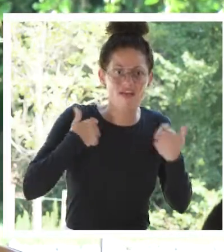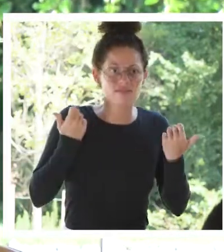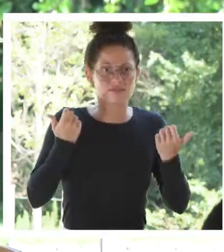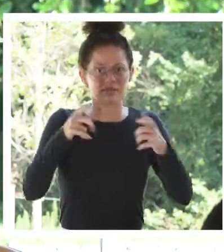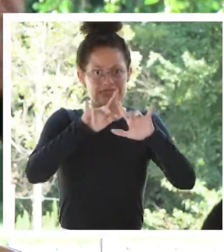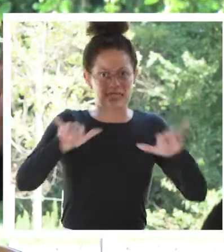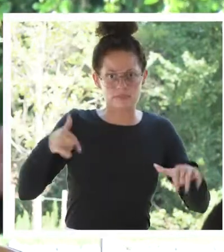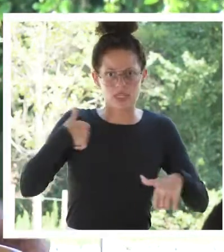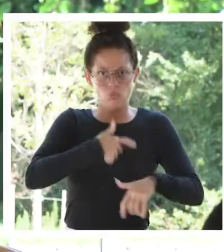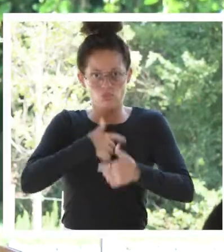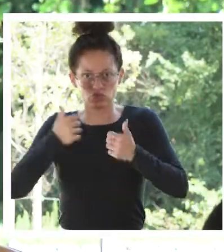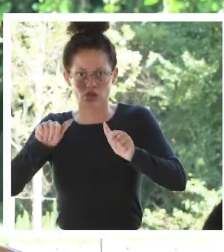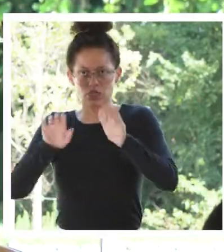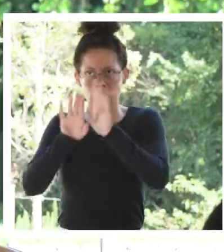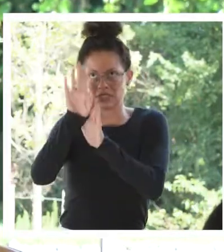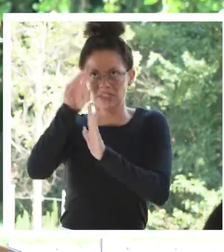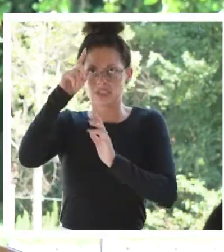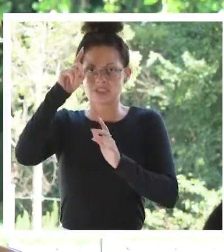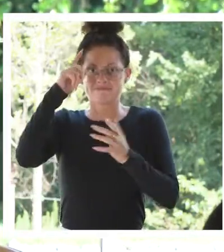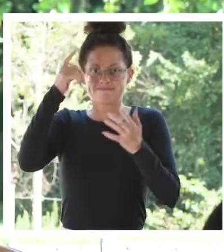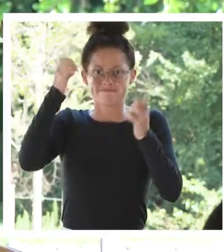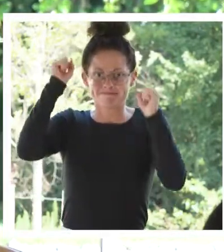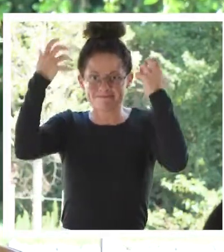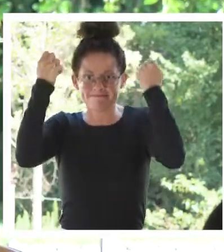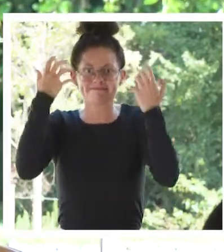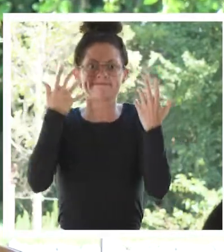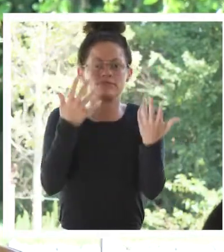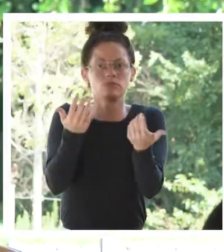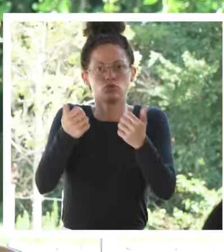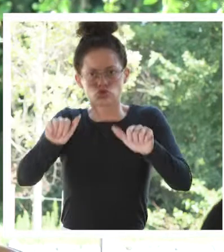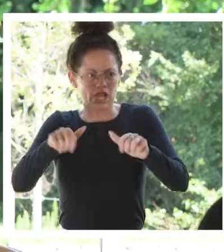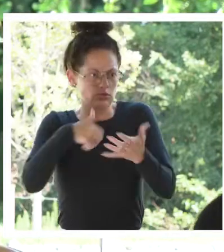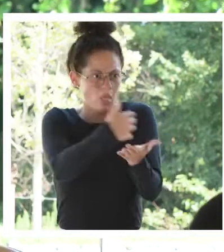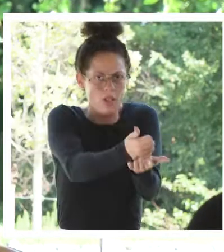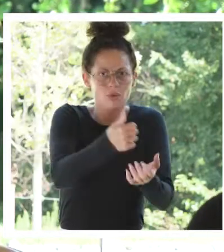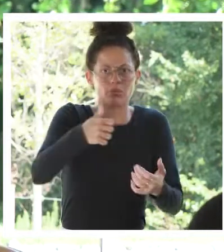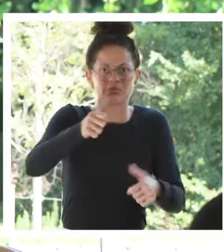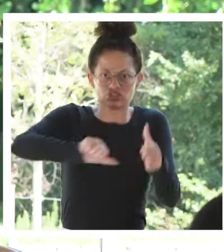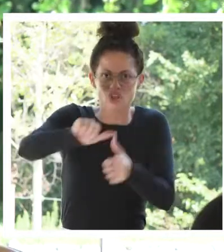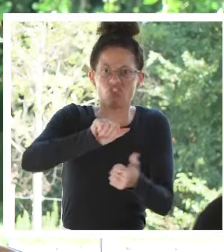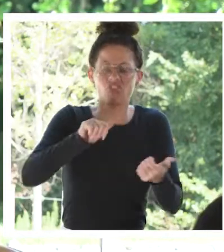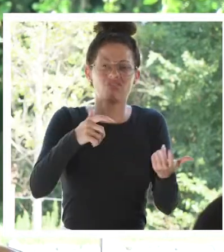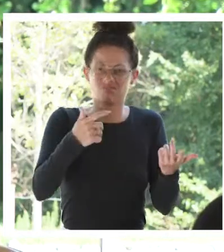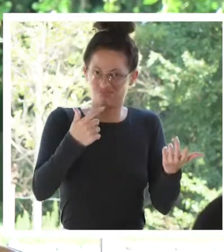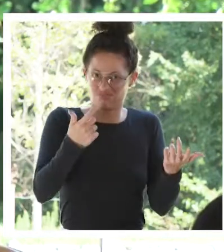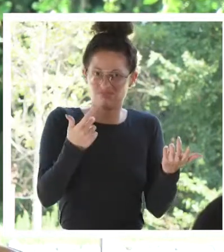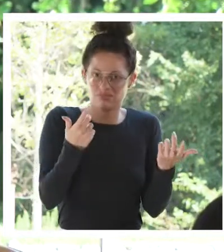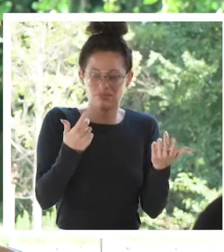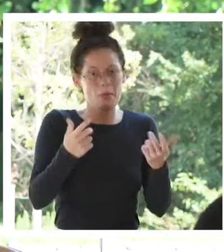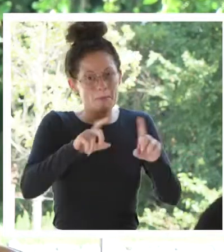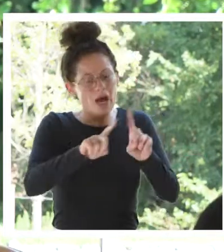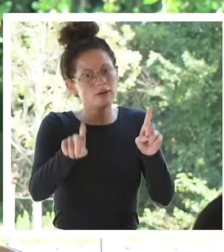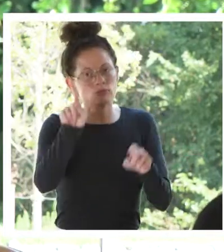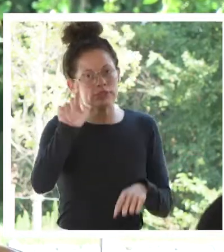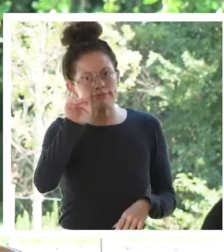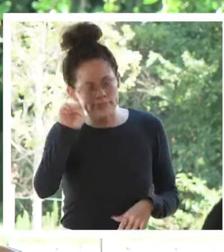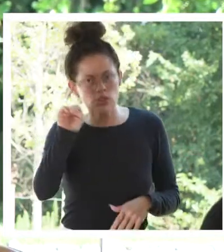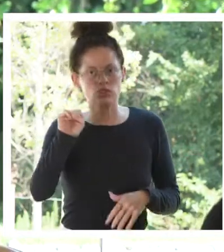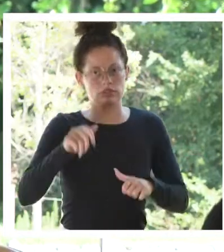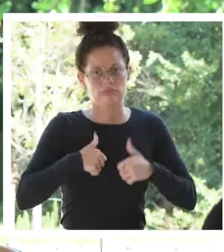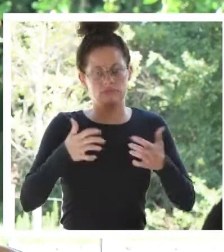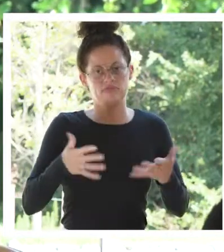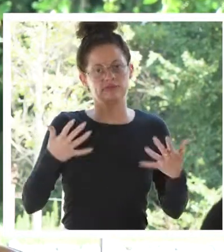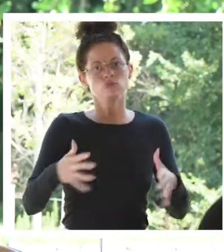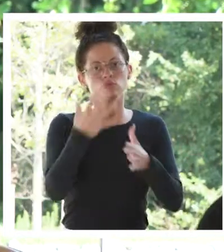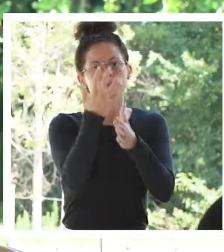we all have many lessons to learn as a country and communities in the event that something like this happens again.